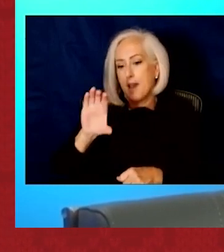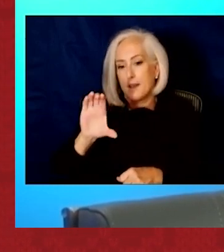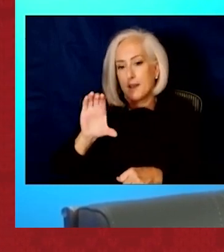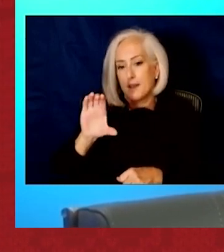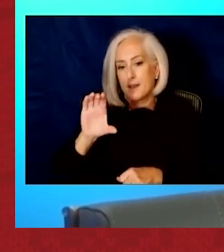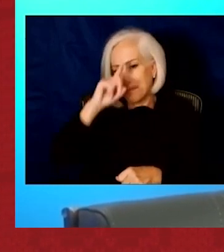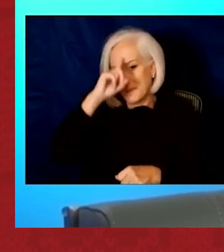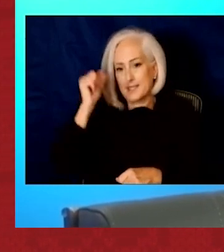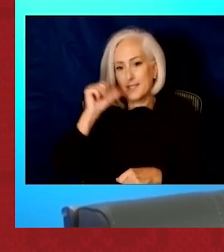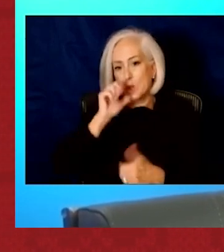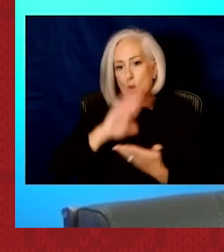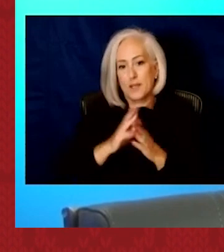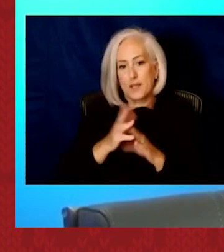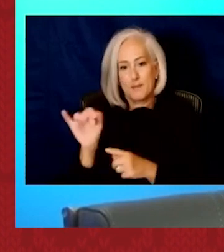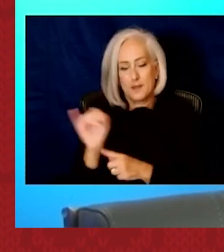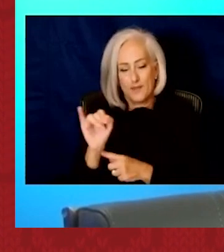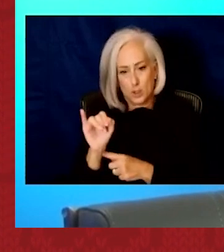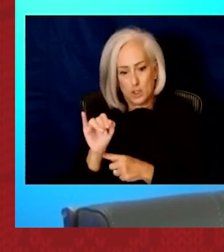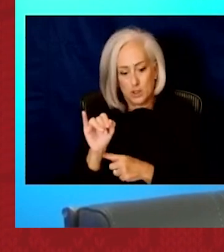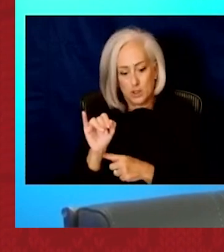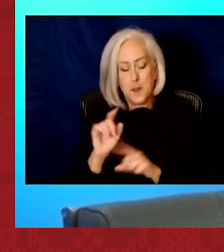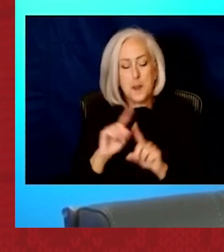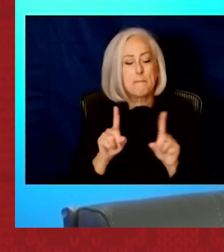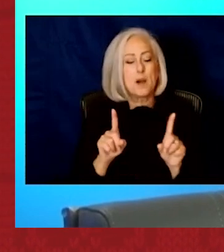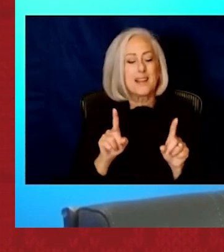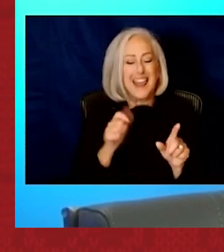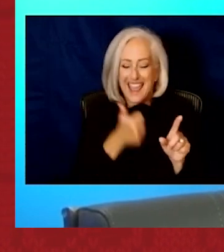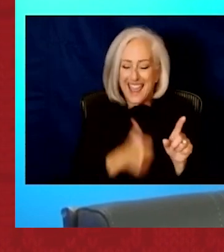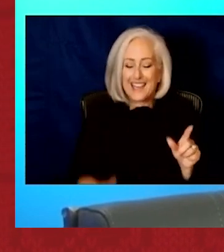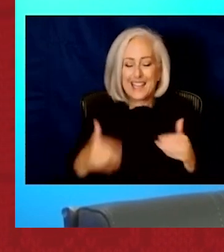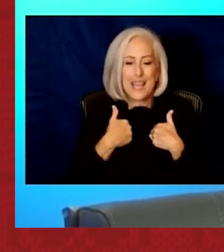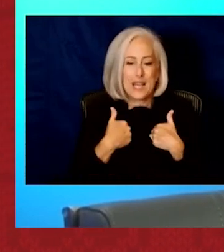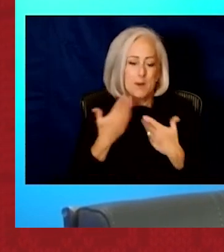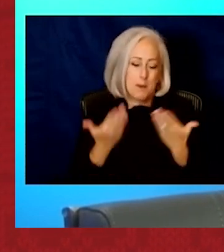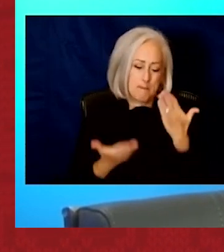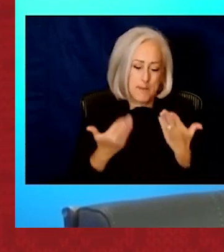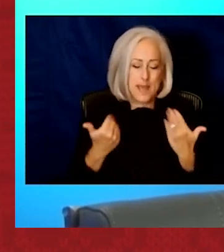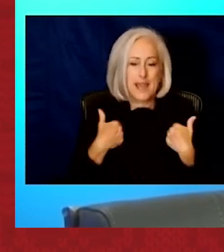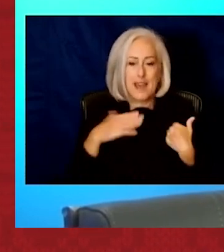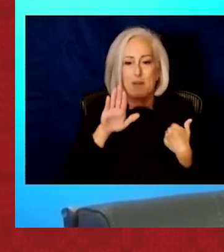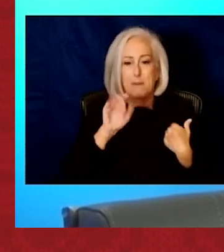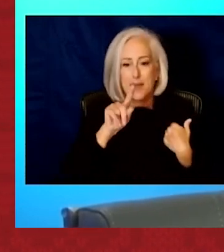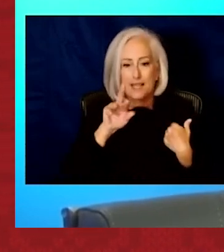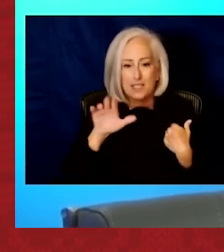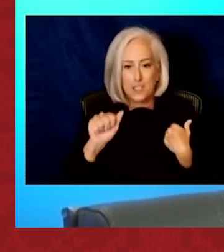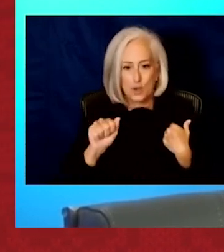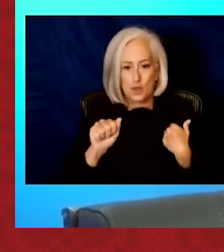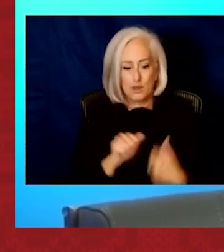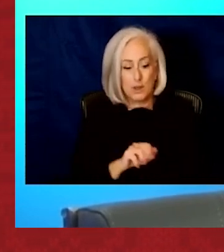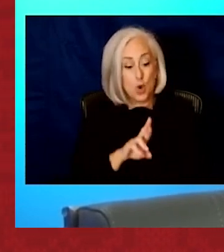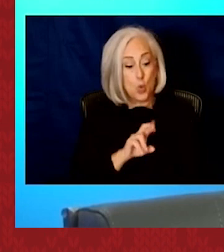with any animal, there's always potential for them carrying some bacteria, but rabies would not be one of them.